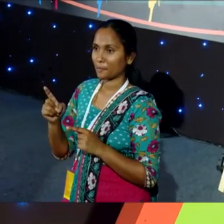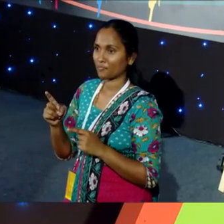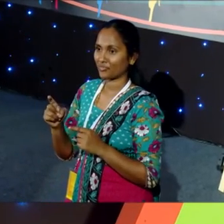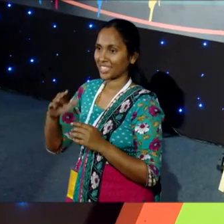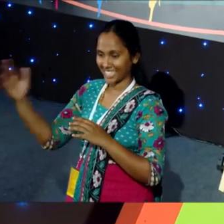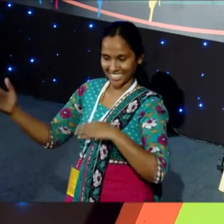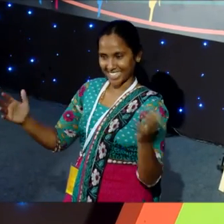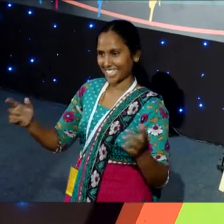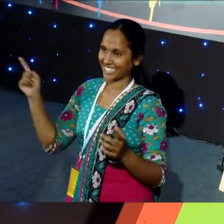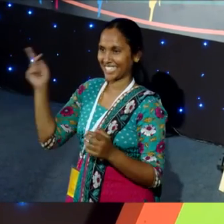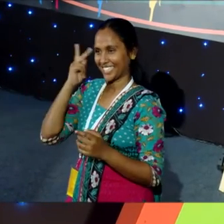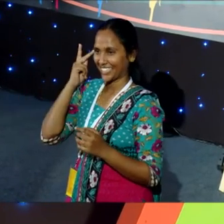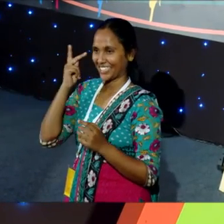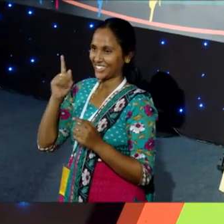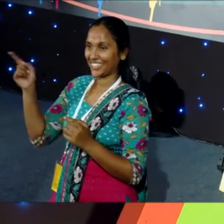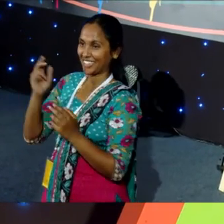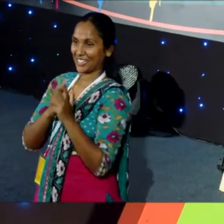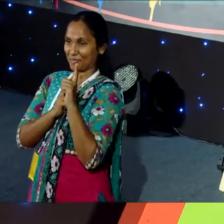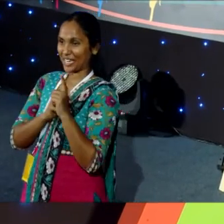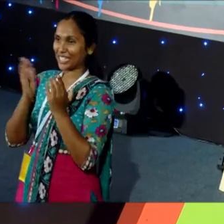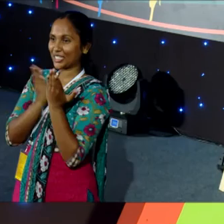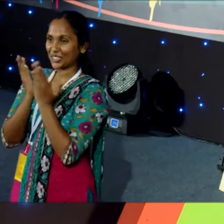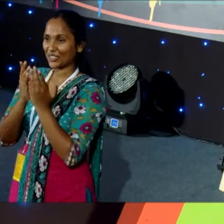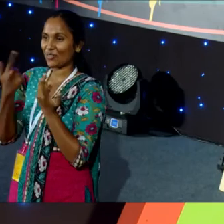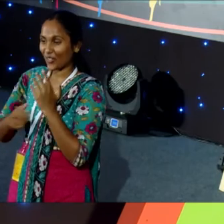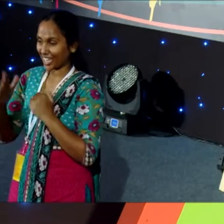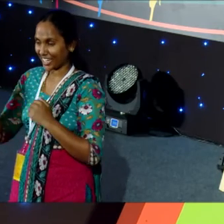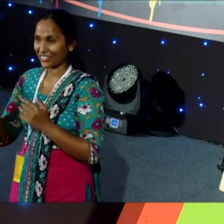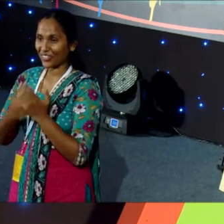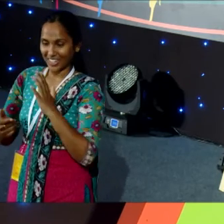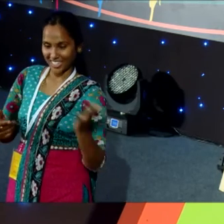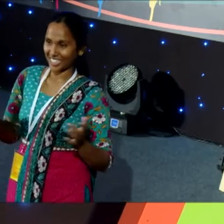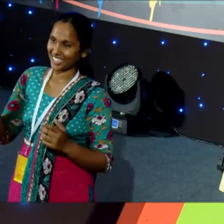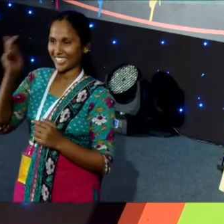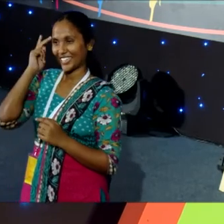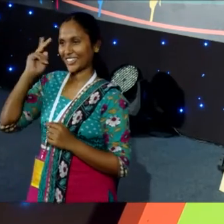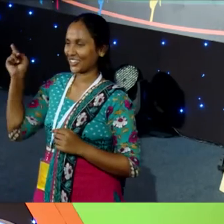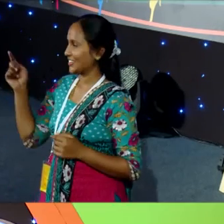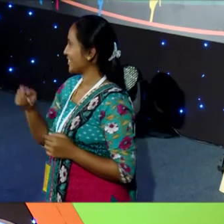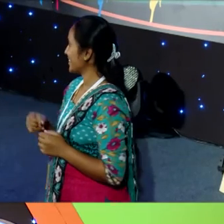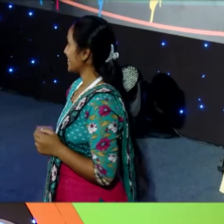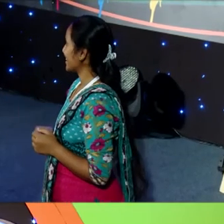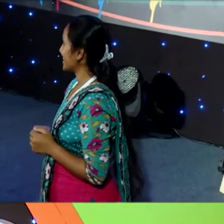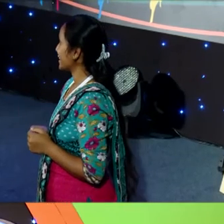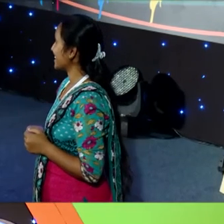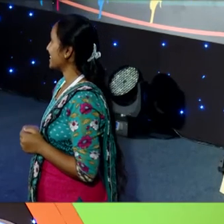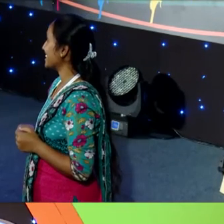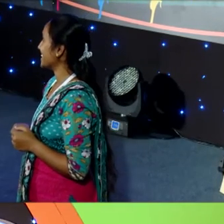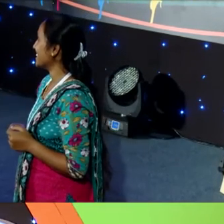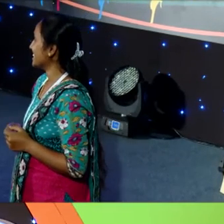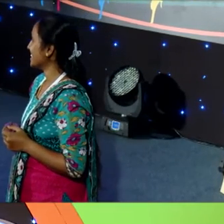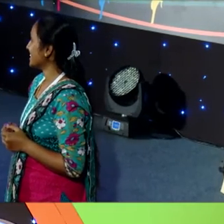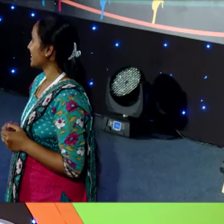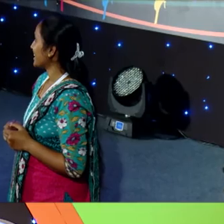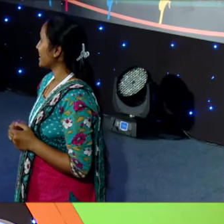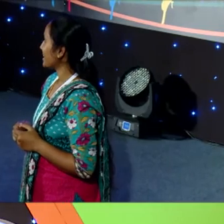right. Because I was in a military school, so I knew what by the left was and di mode and by mode. I managed to get that right. You know?